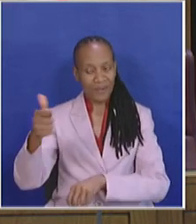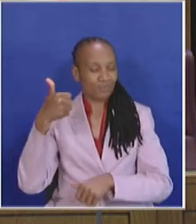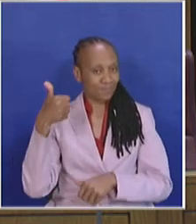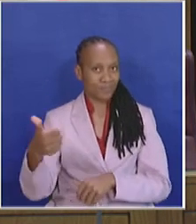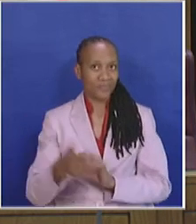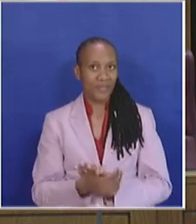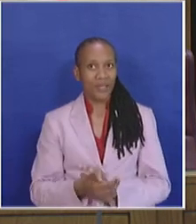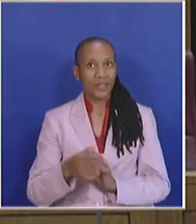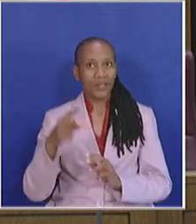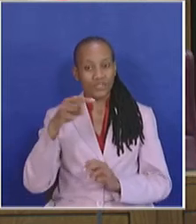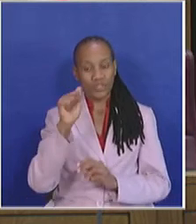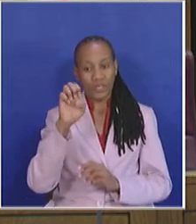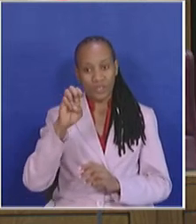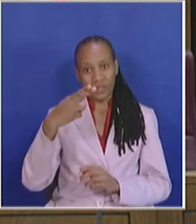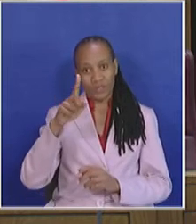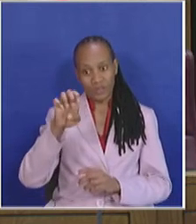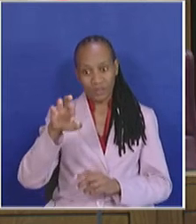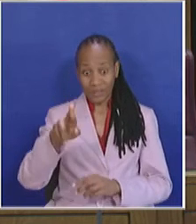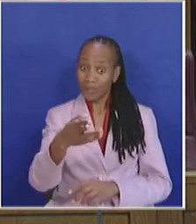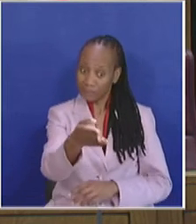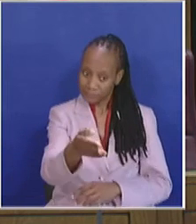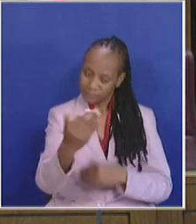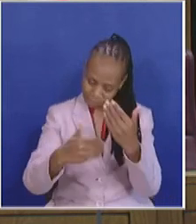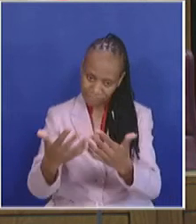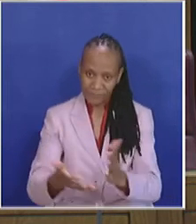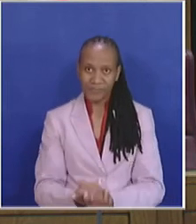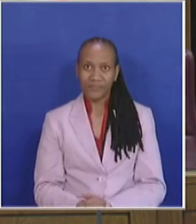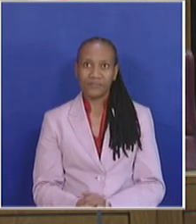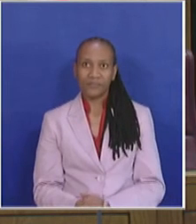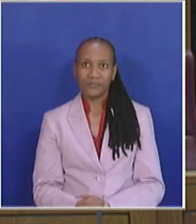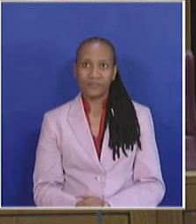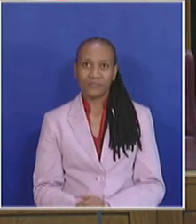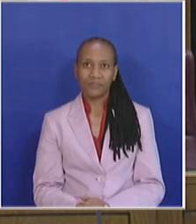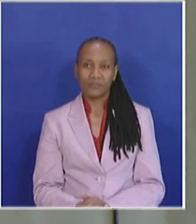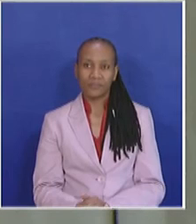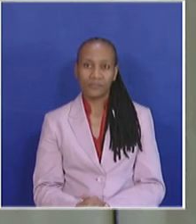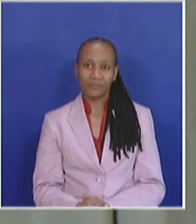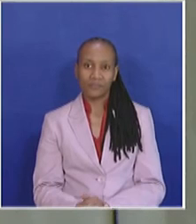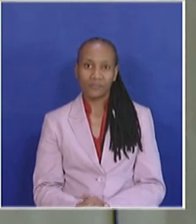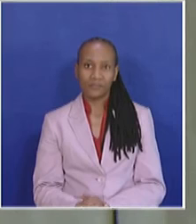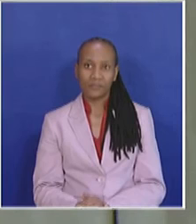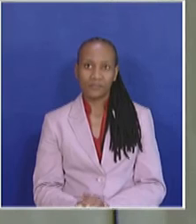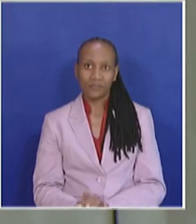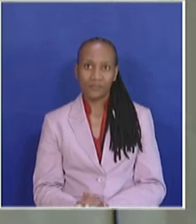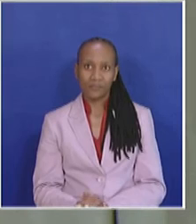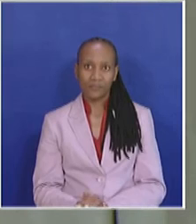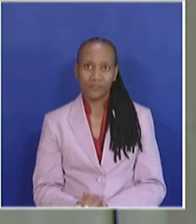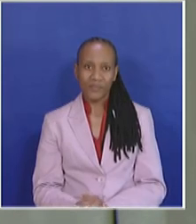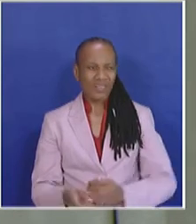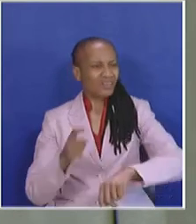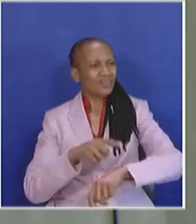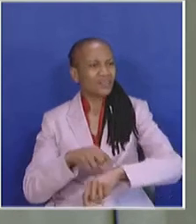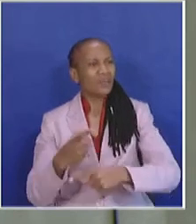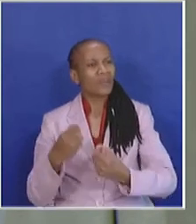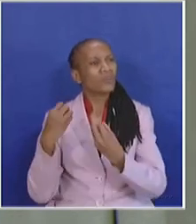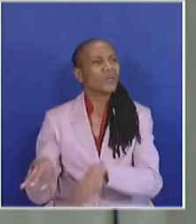Honorable Khaila, please continue. We will attend to it. Yo, by a minute, younger chairperson. Whole minute. It's gone.